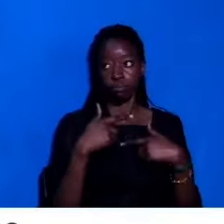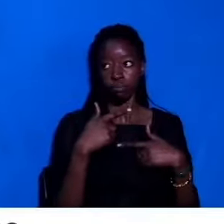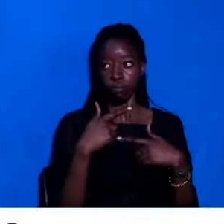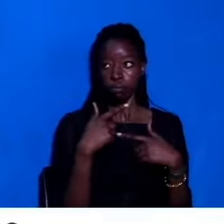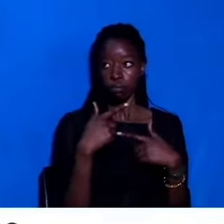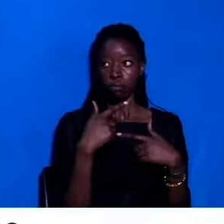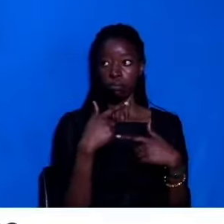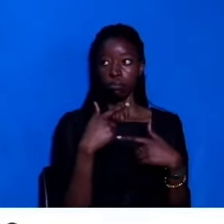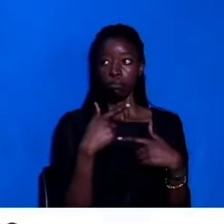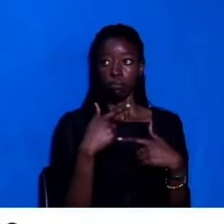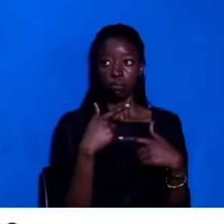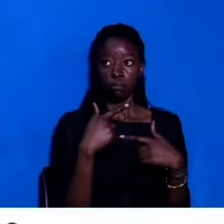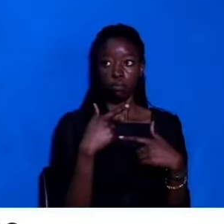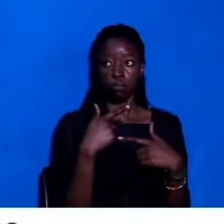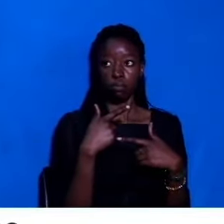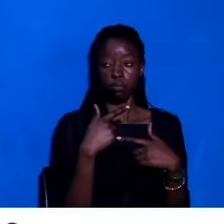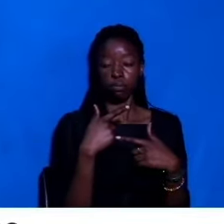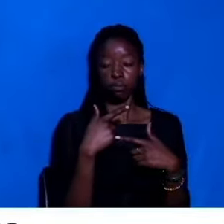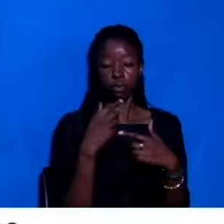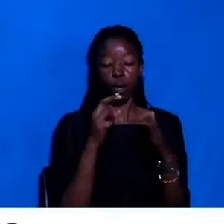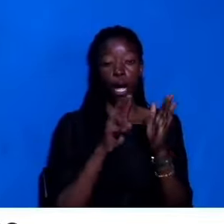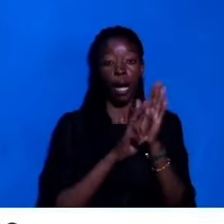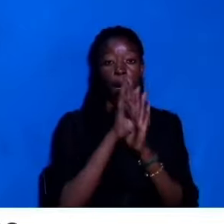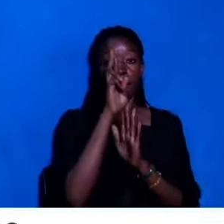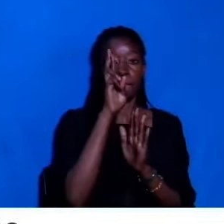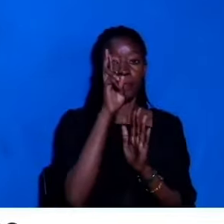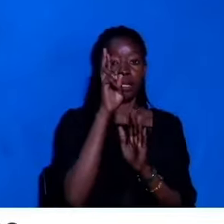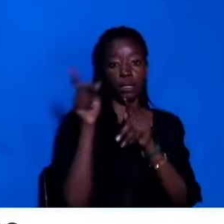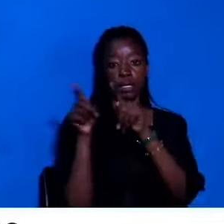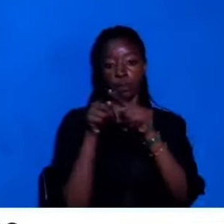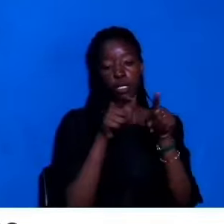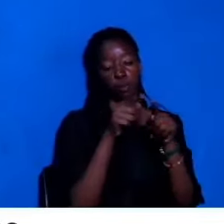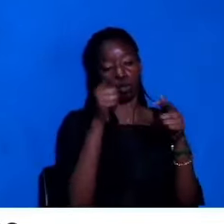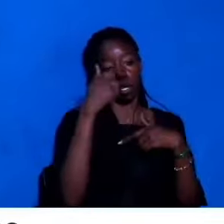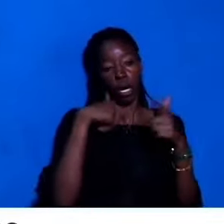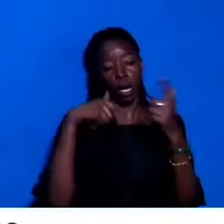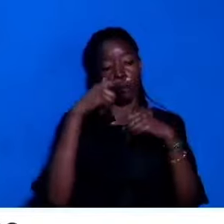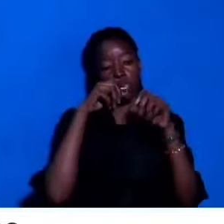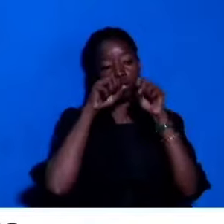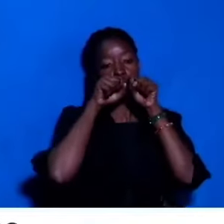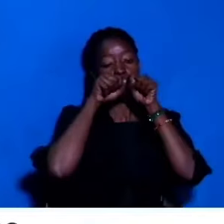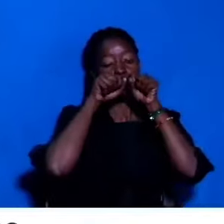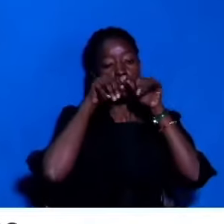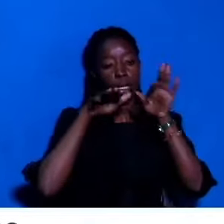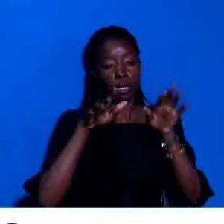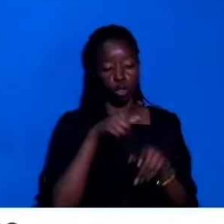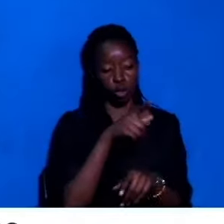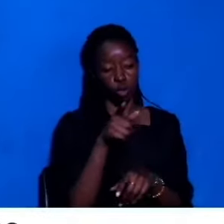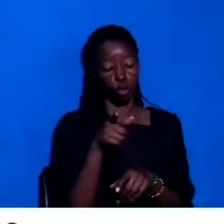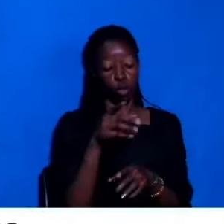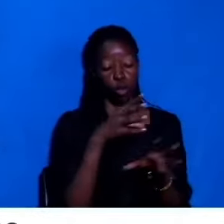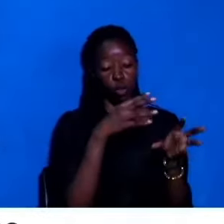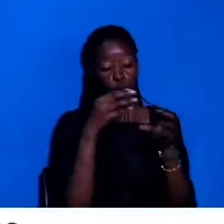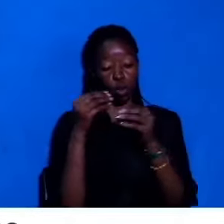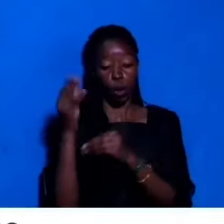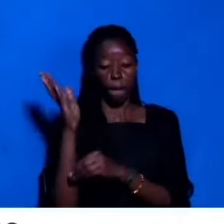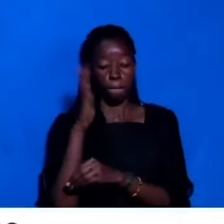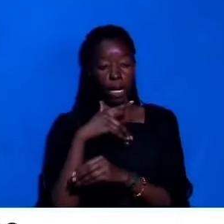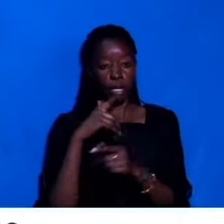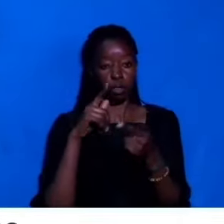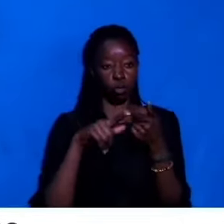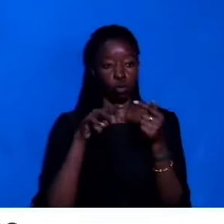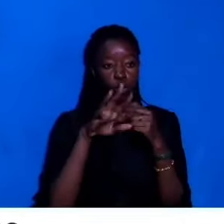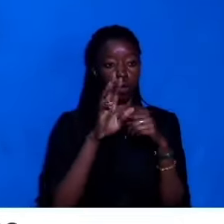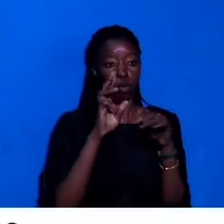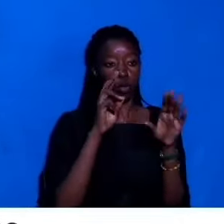those who are upstairs, and then we bless you. And you, as we bless you, you go back to your seat. And eventually, when we have finished with